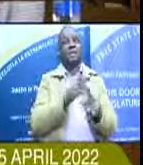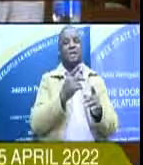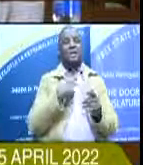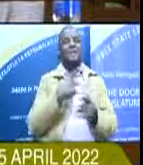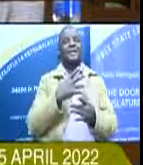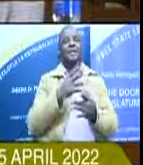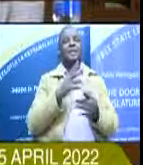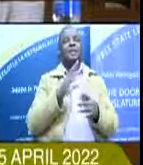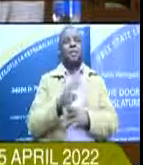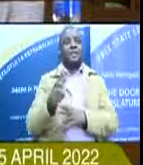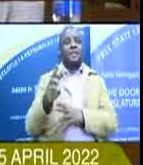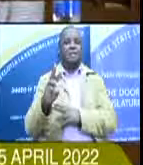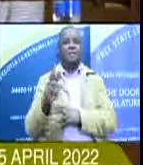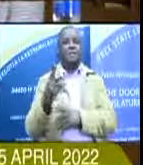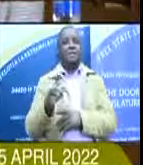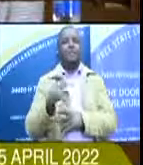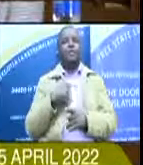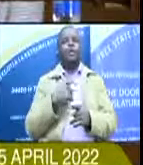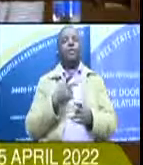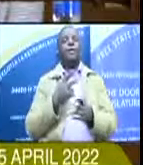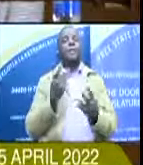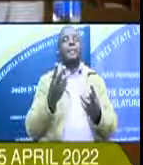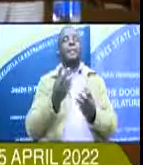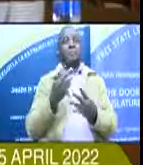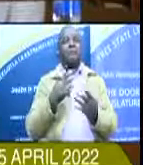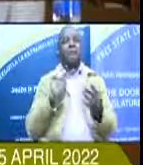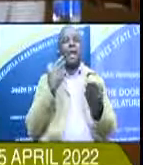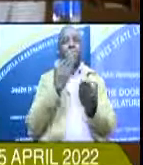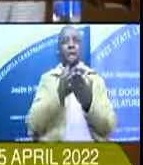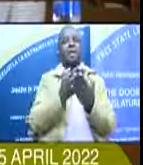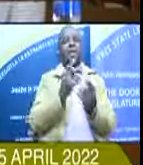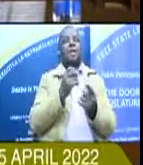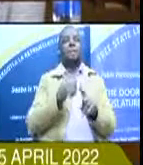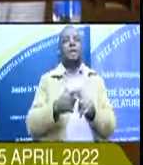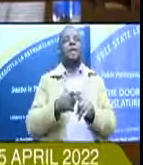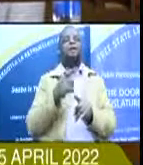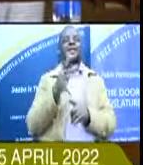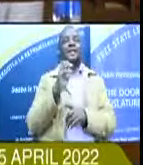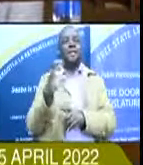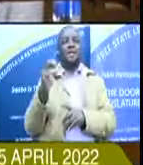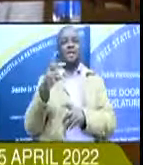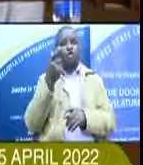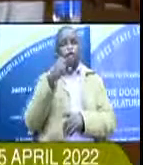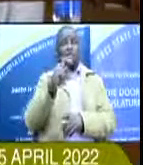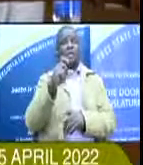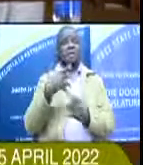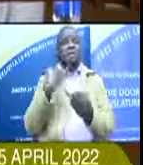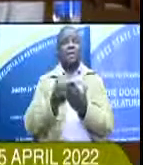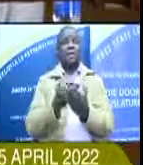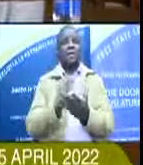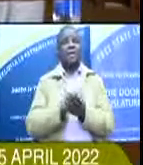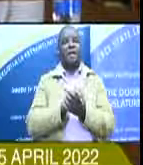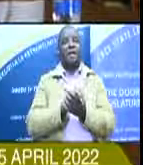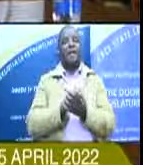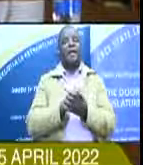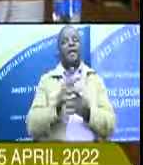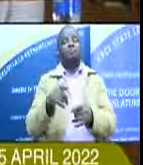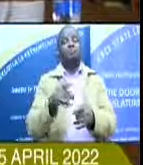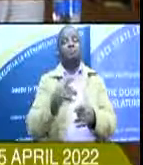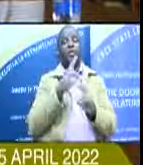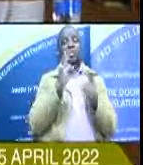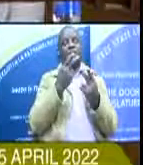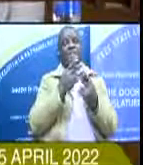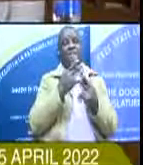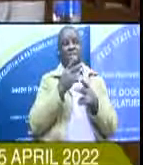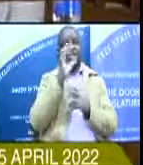learner management system for the Free State School of Nursing and the EMS College. Through collaboration with the University of